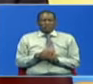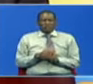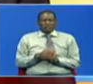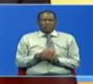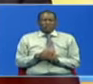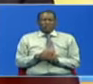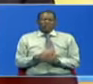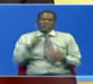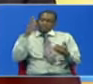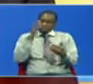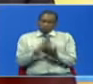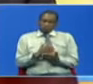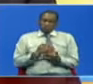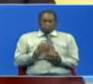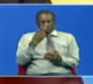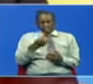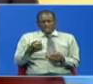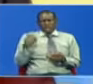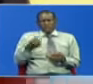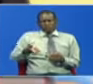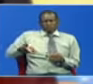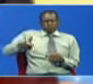It's true we are seeing increasing numbers.